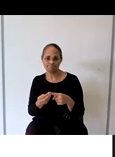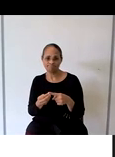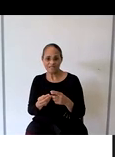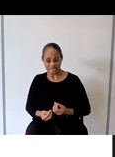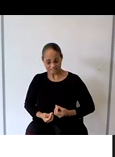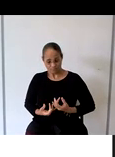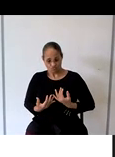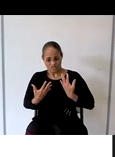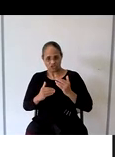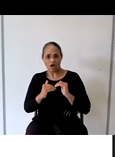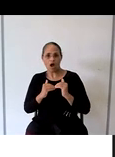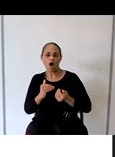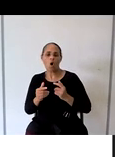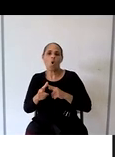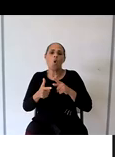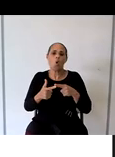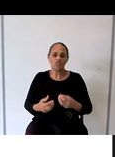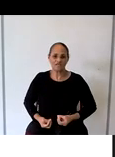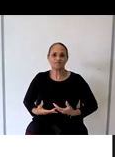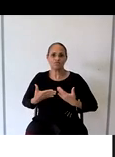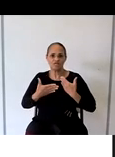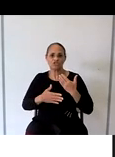inspiration, how, or the inspirational narrative,